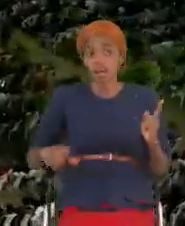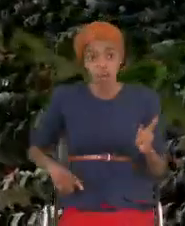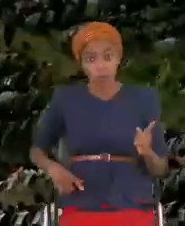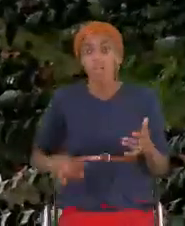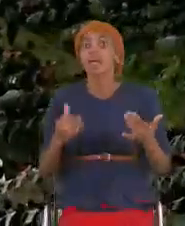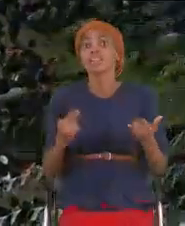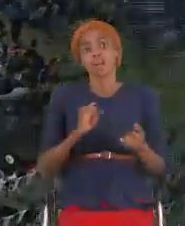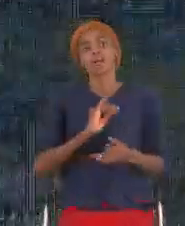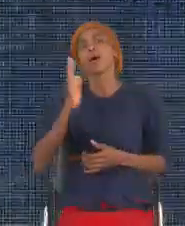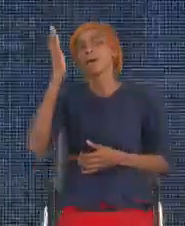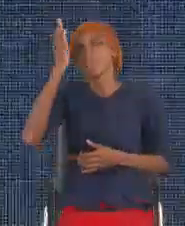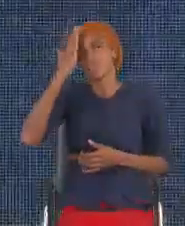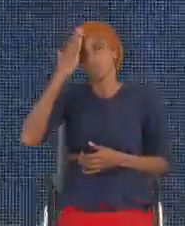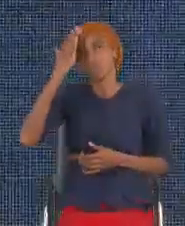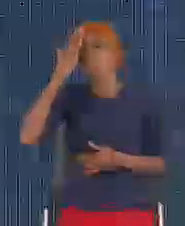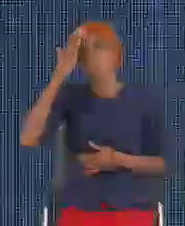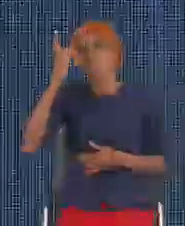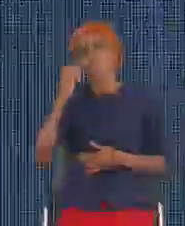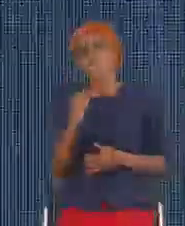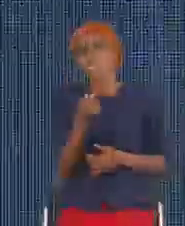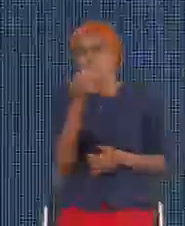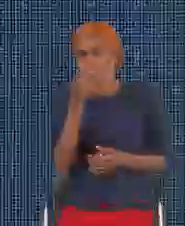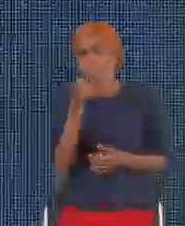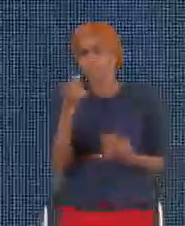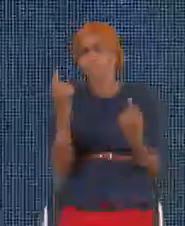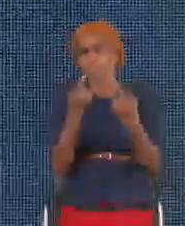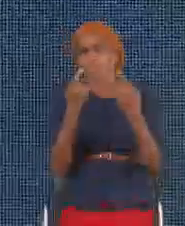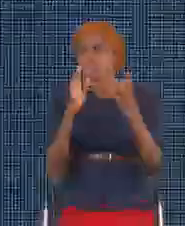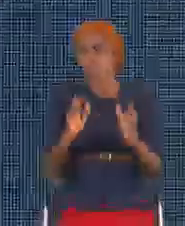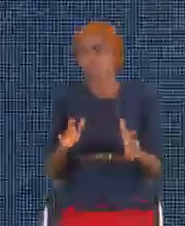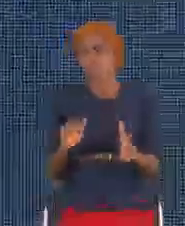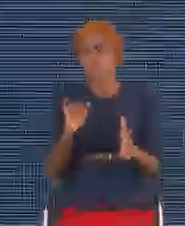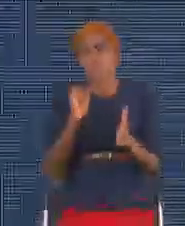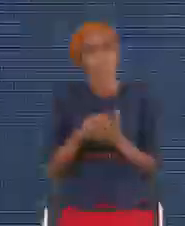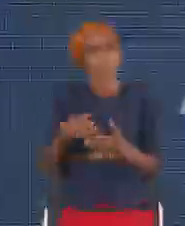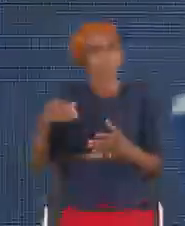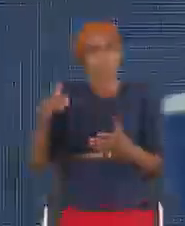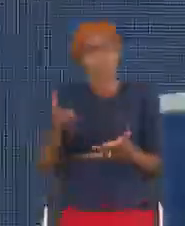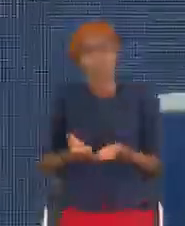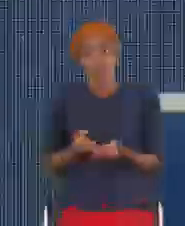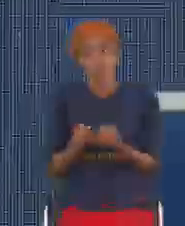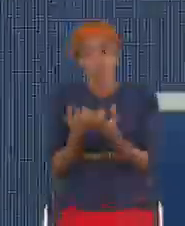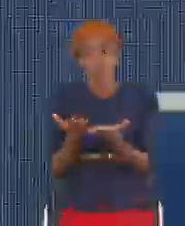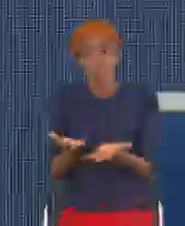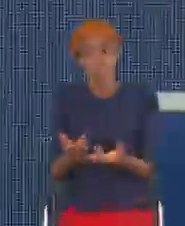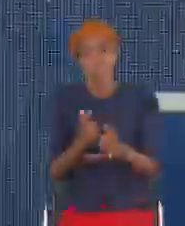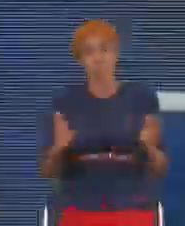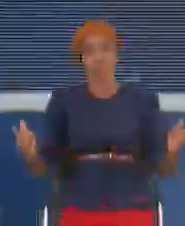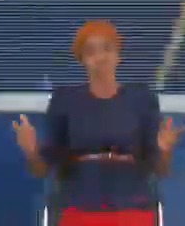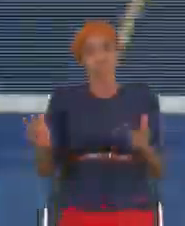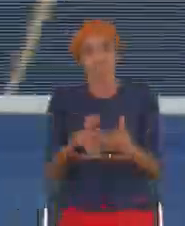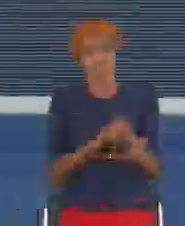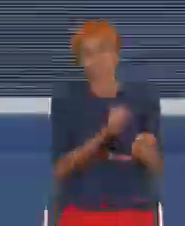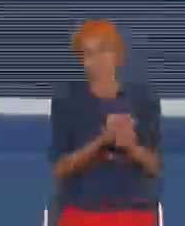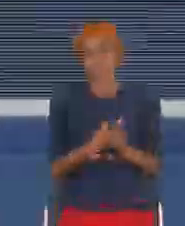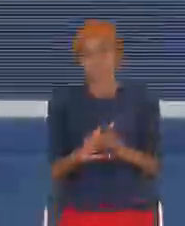I know the little transgressor that causes great destruction. And I bring